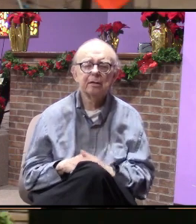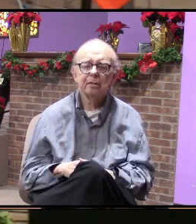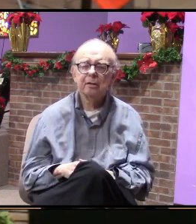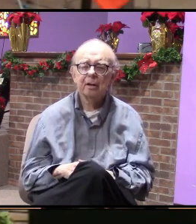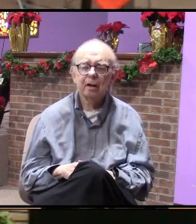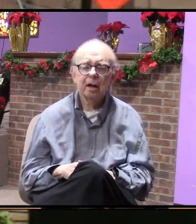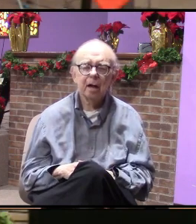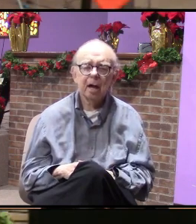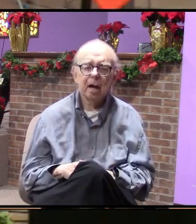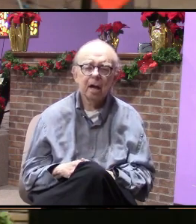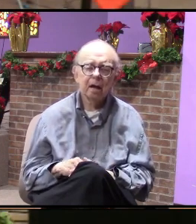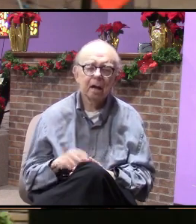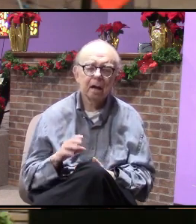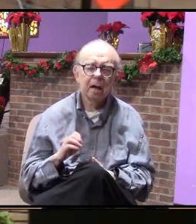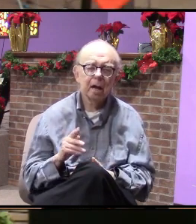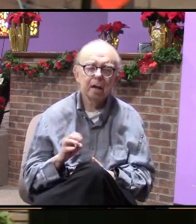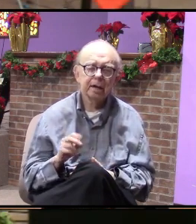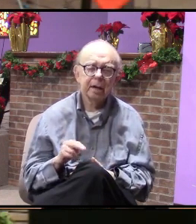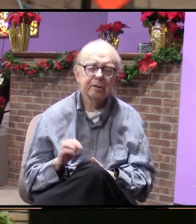Get the cadence